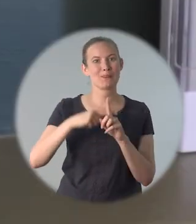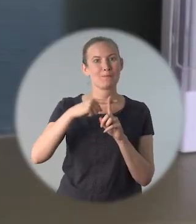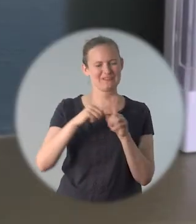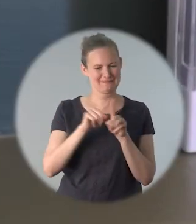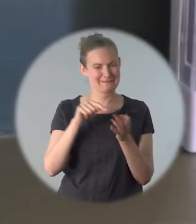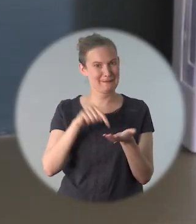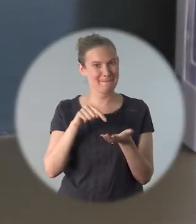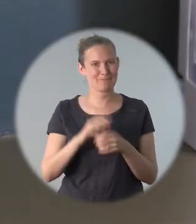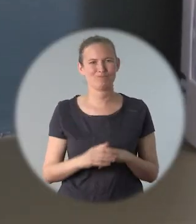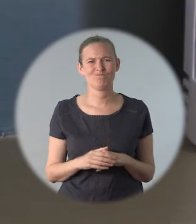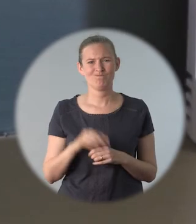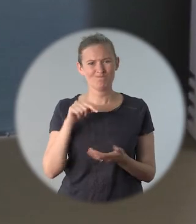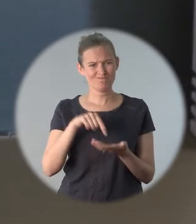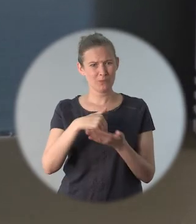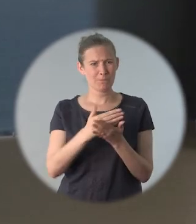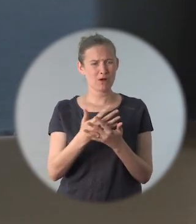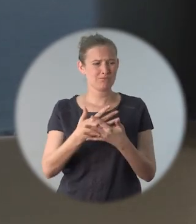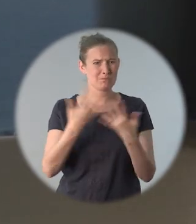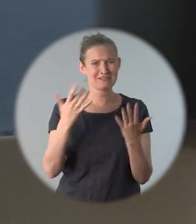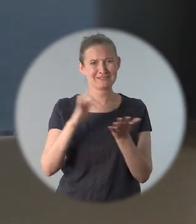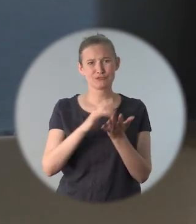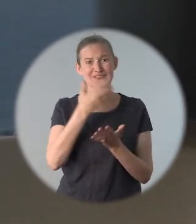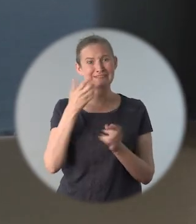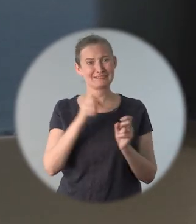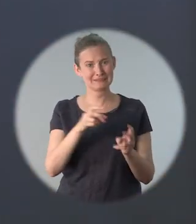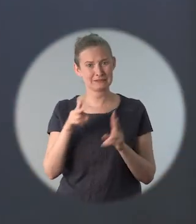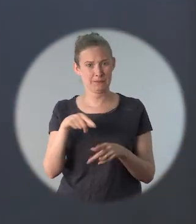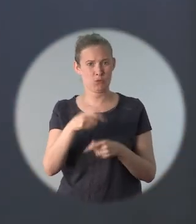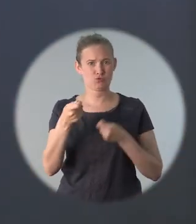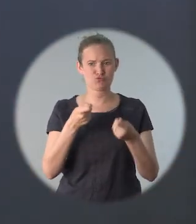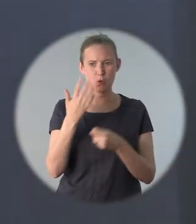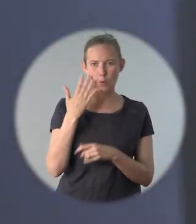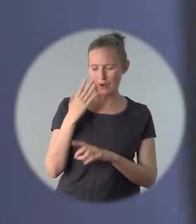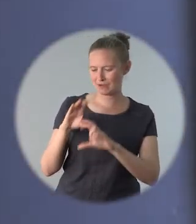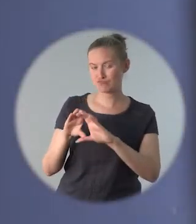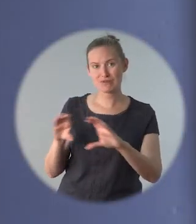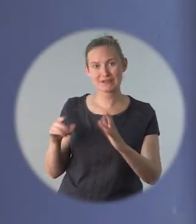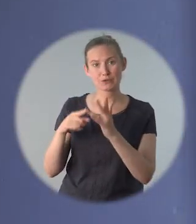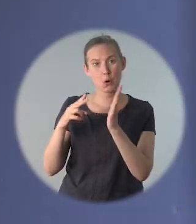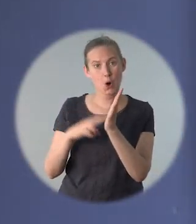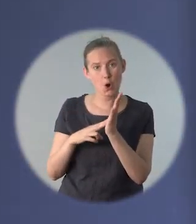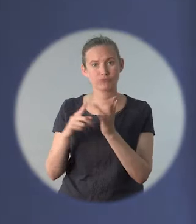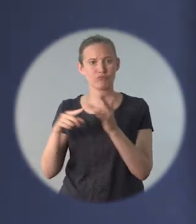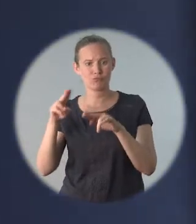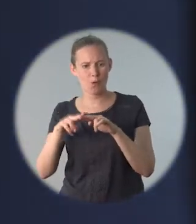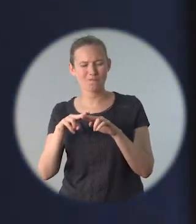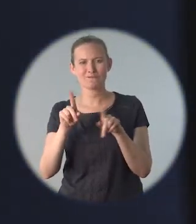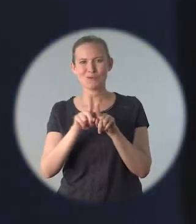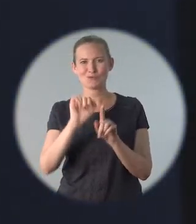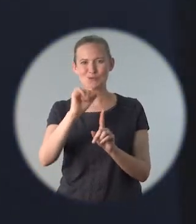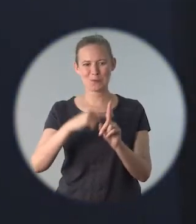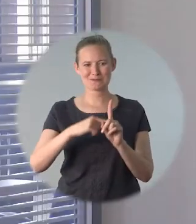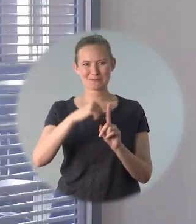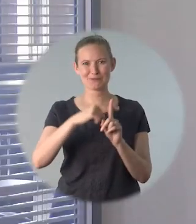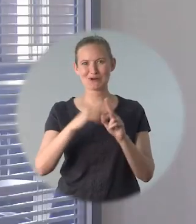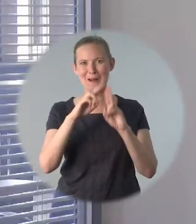These devices are part of many central heating systems and they control when your radiators come on and off and how warm your house